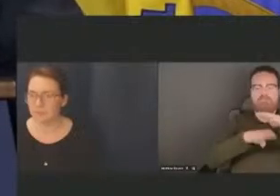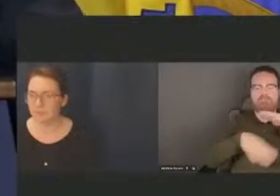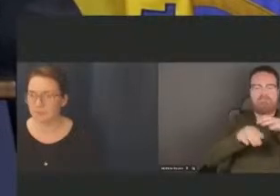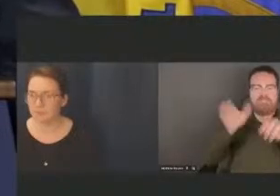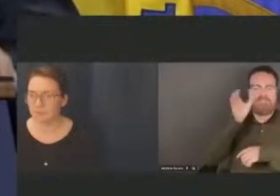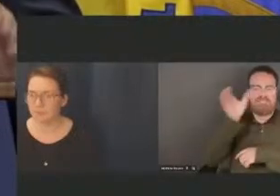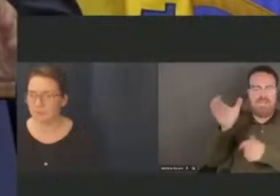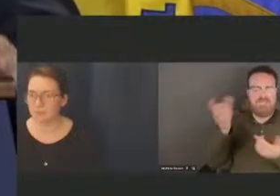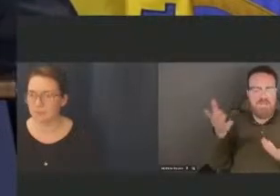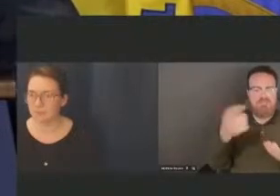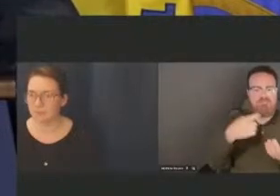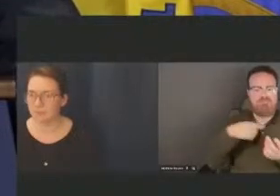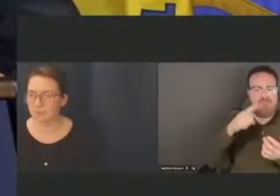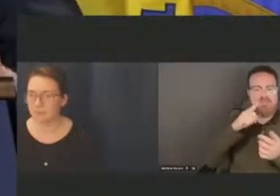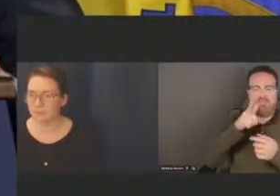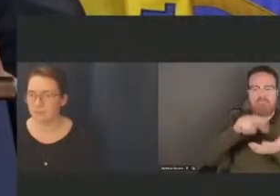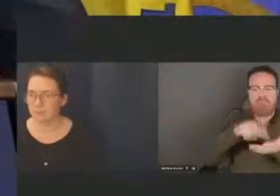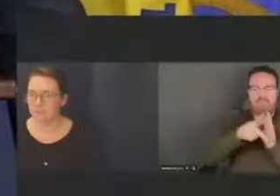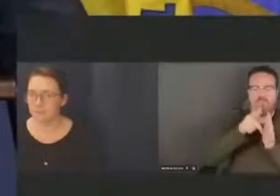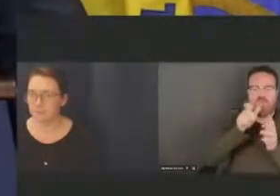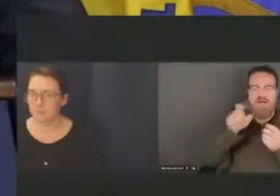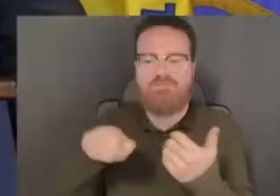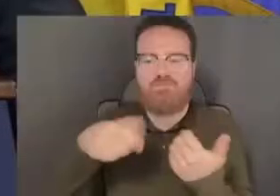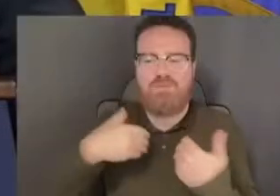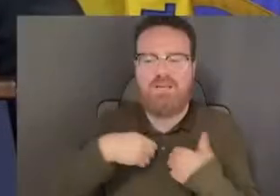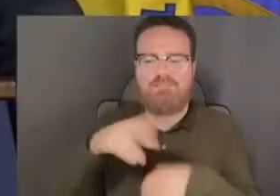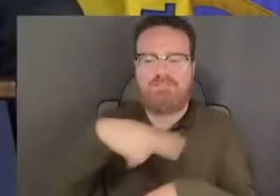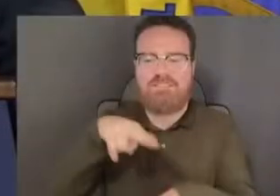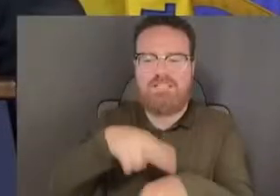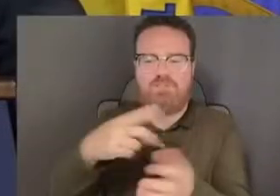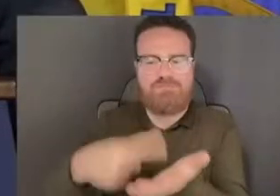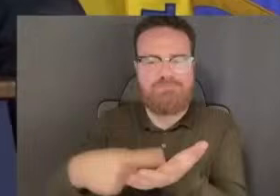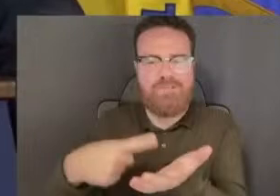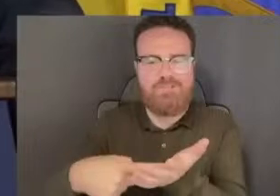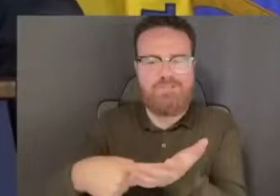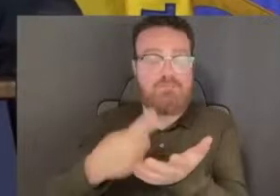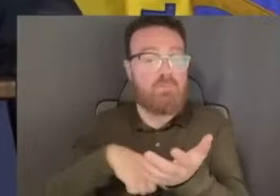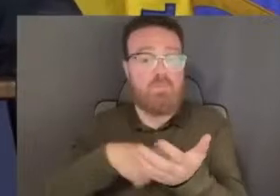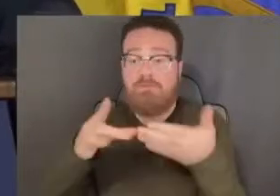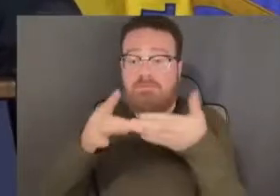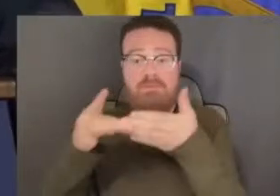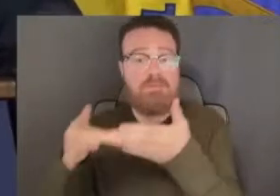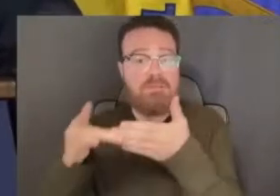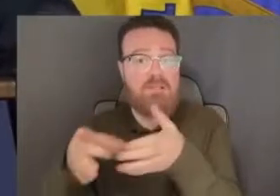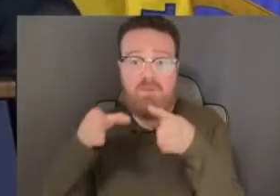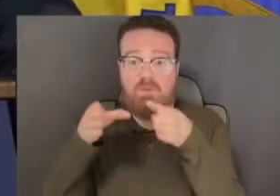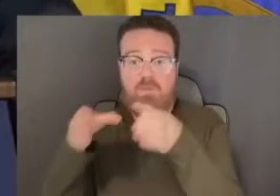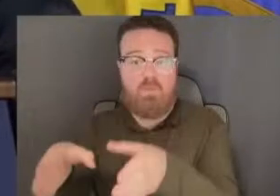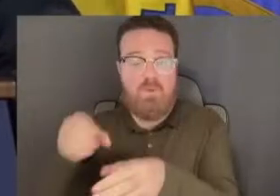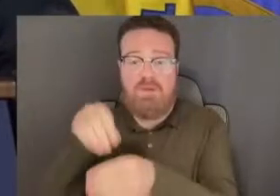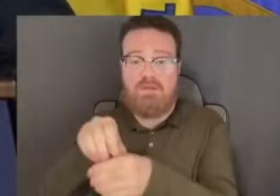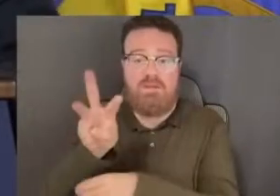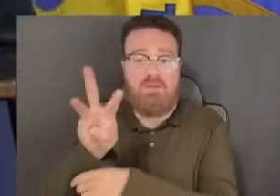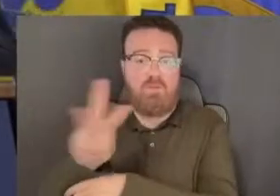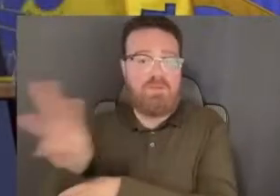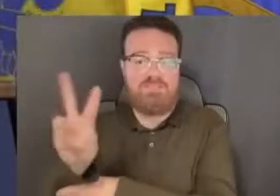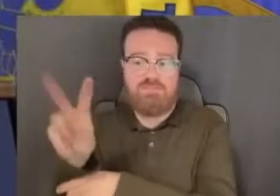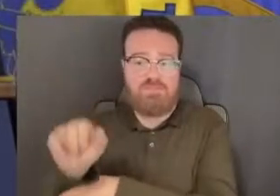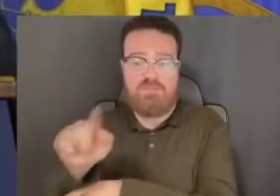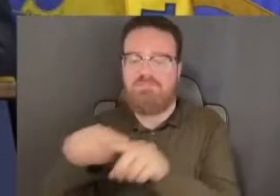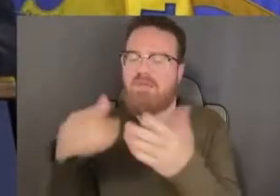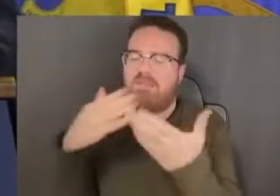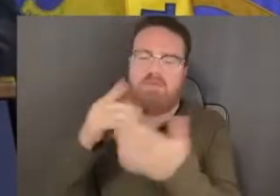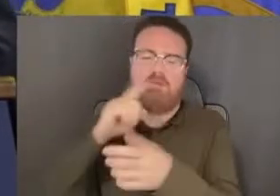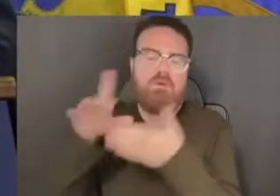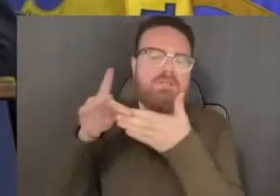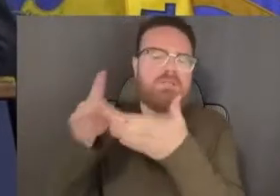So we've been fortunate to help lead the way in West Virginia, but I'm so thankful for the leadership on the national level. That's the best way